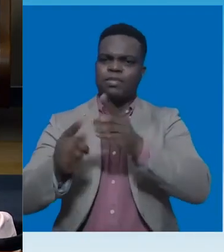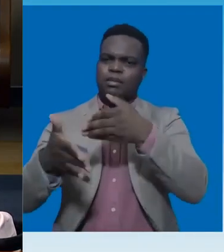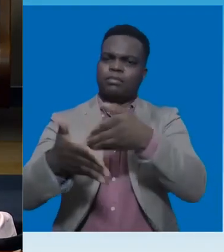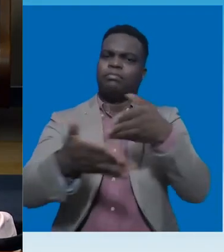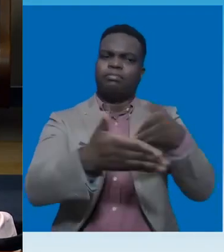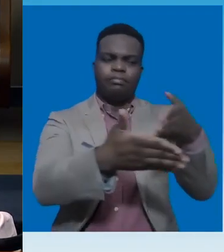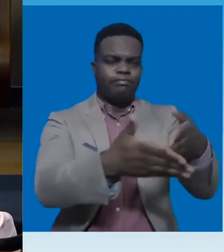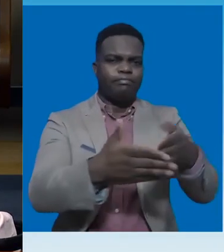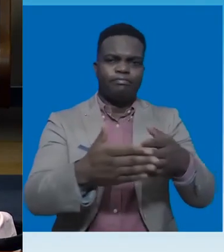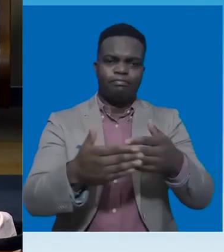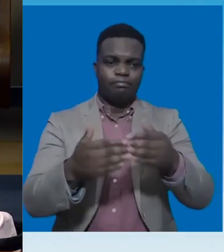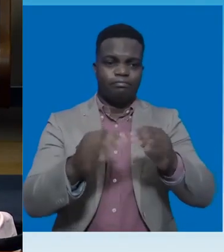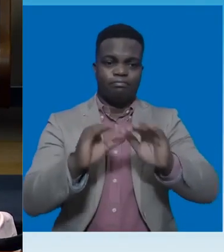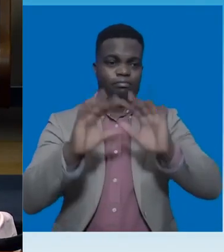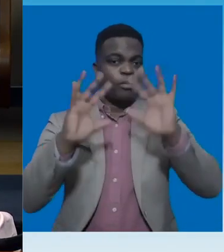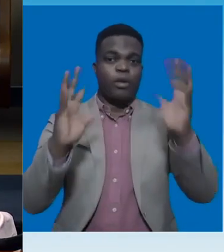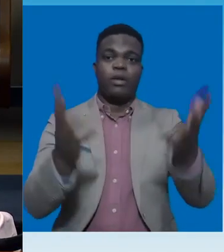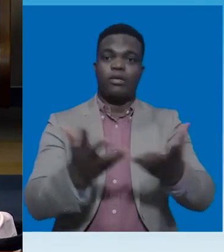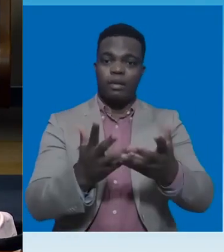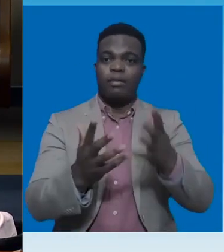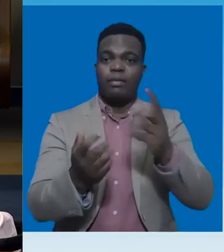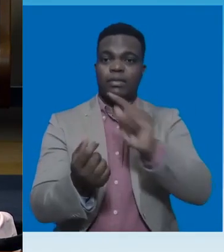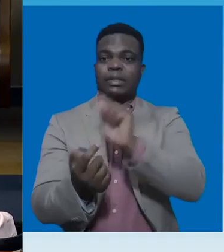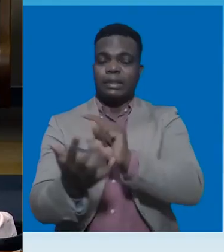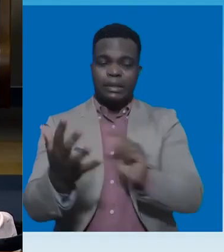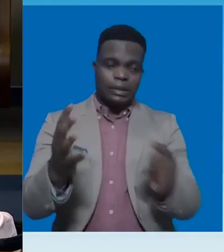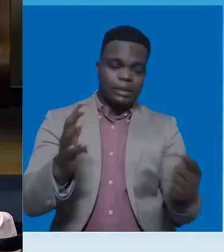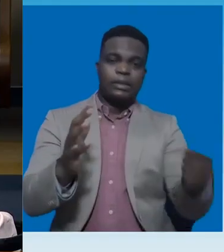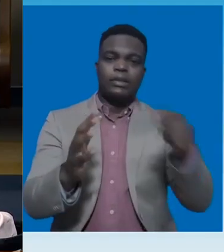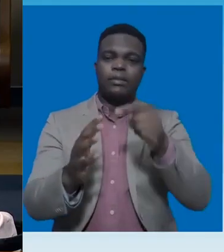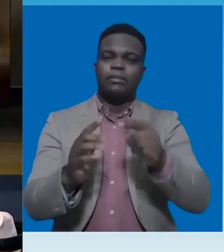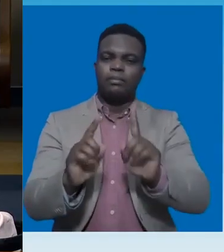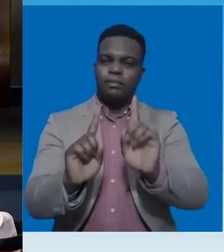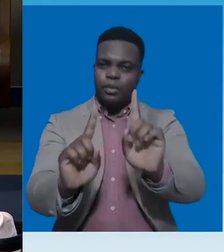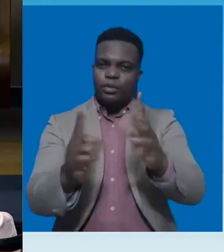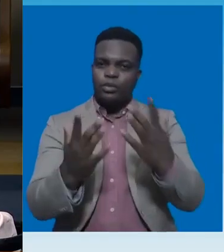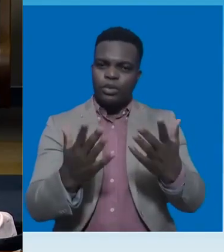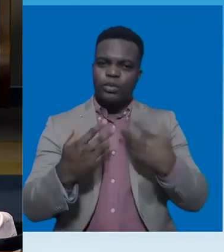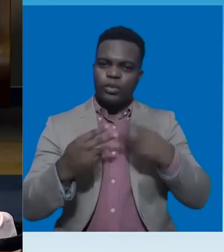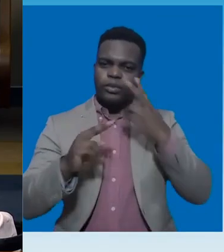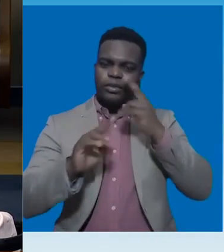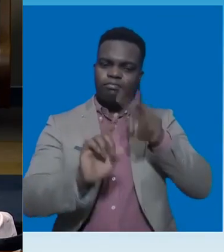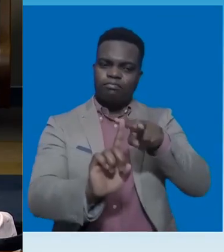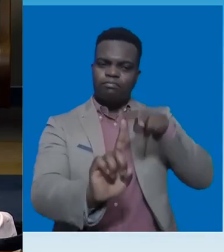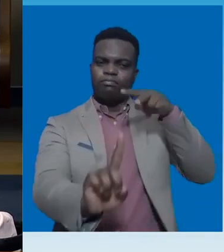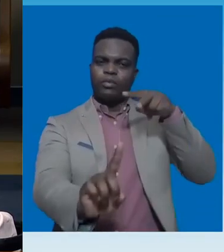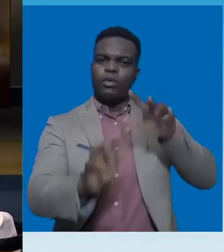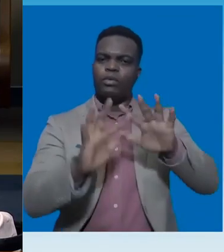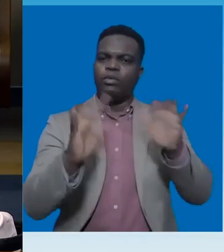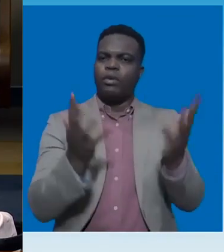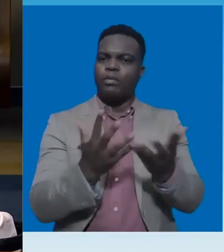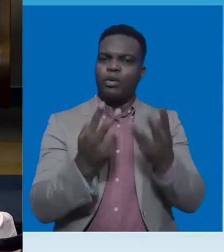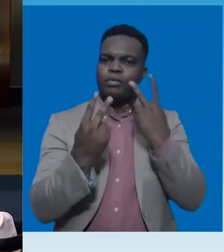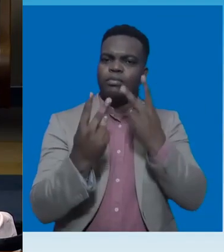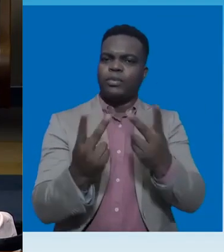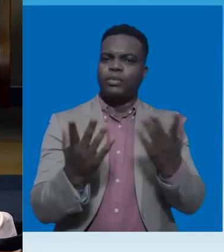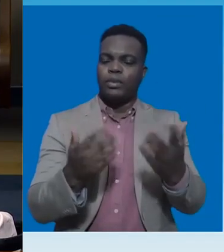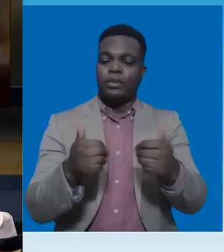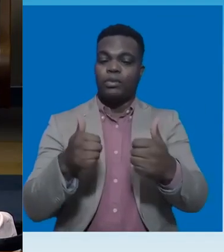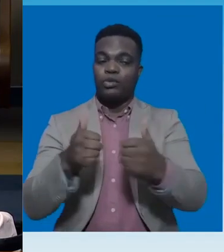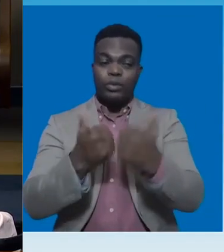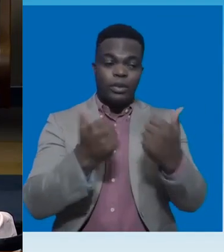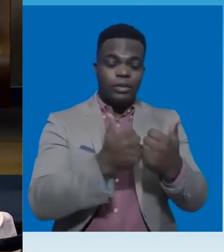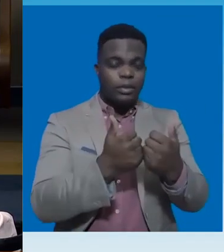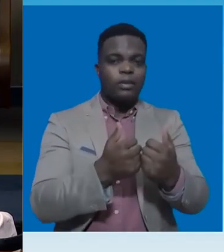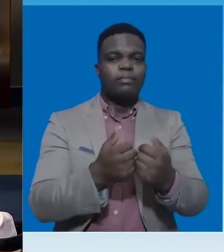In today's global context, these challenges are intensifying. We are witnessing rising